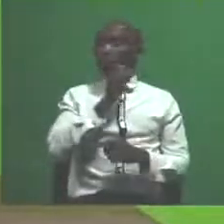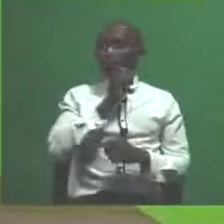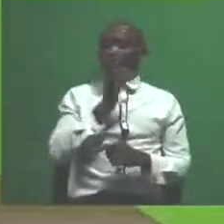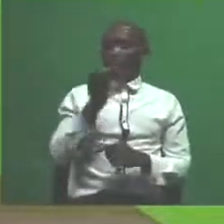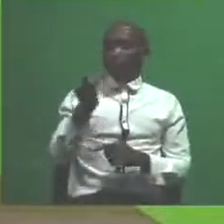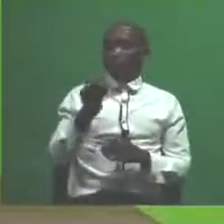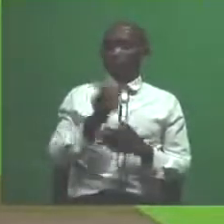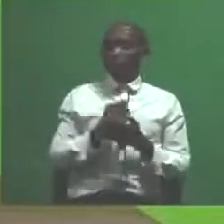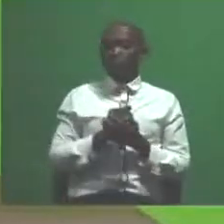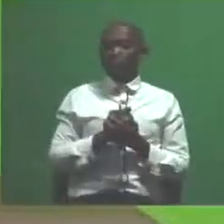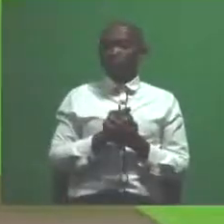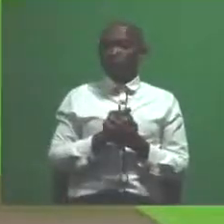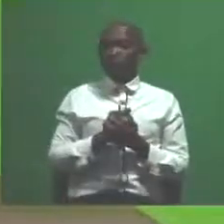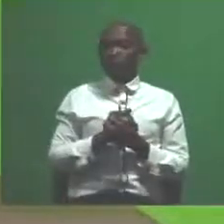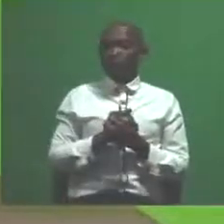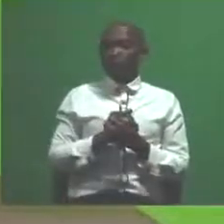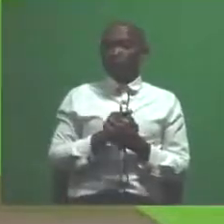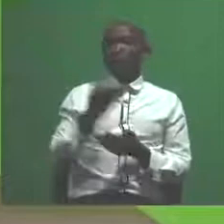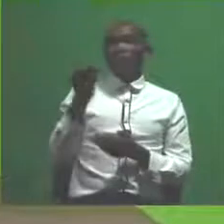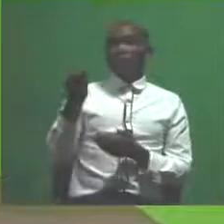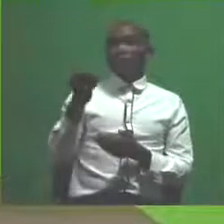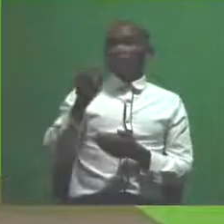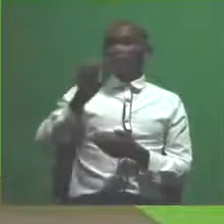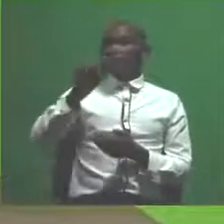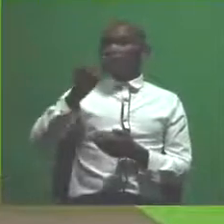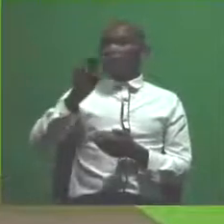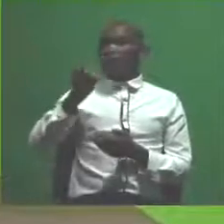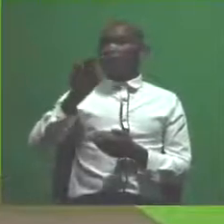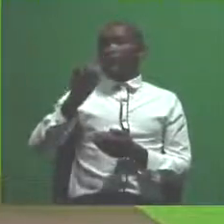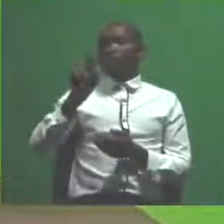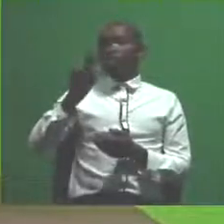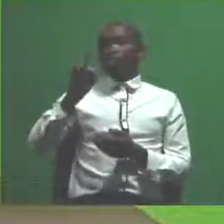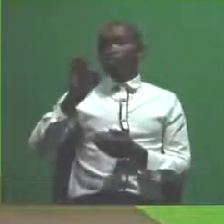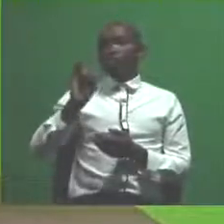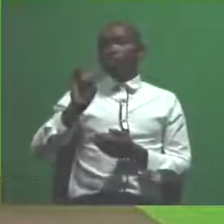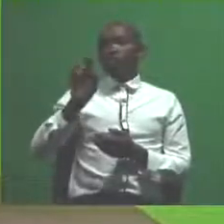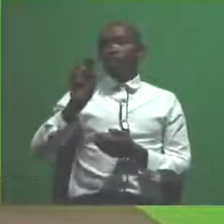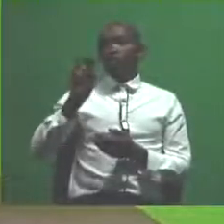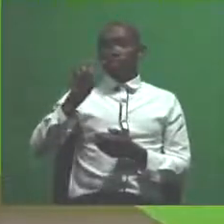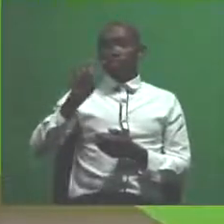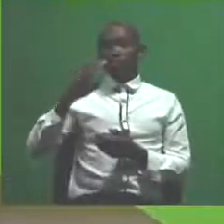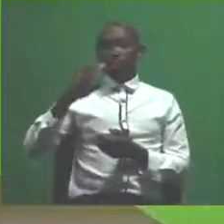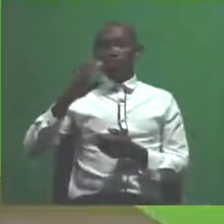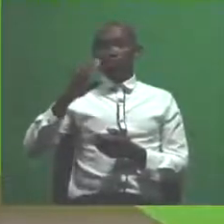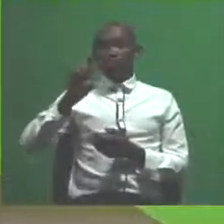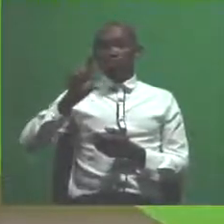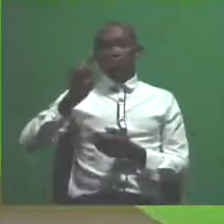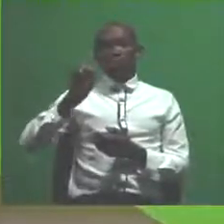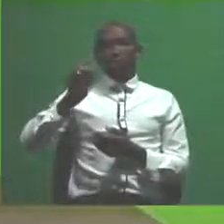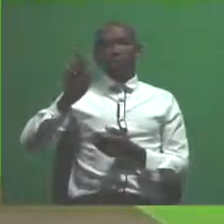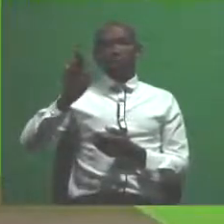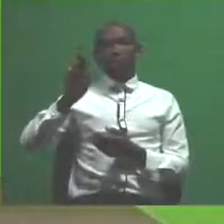I have this one, ammonium chloride. This is ammonium chloride. Have you seen?